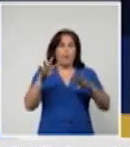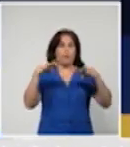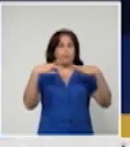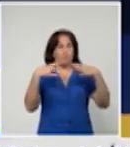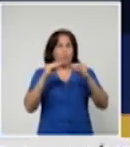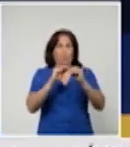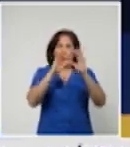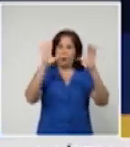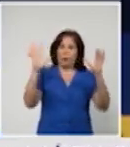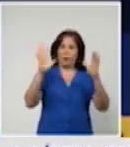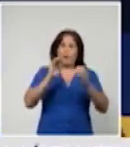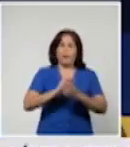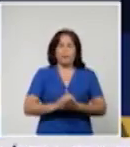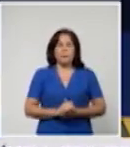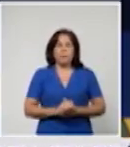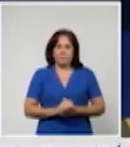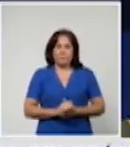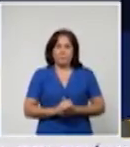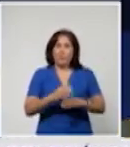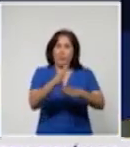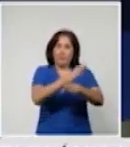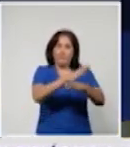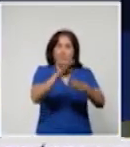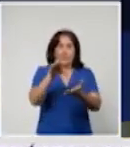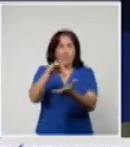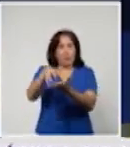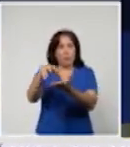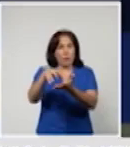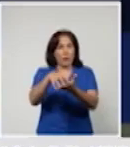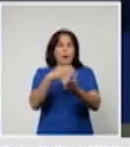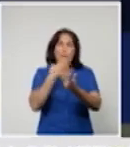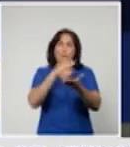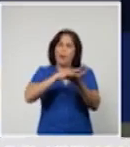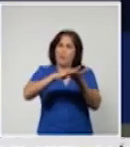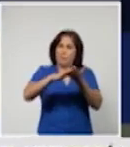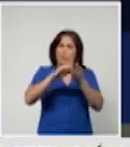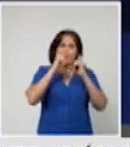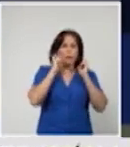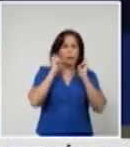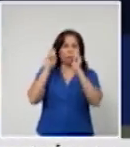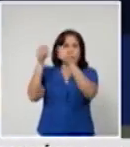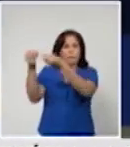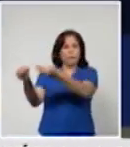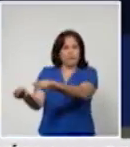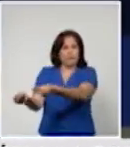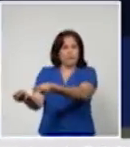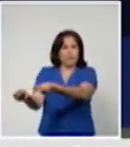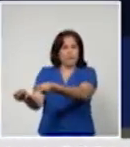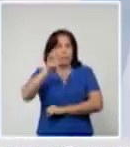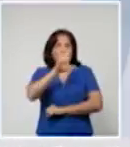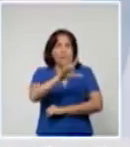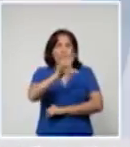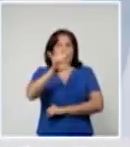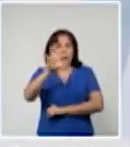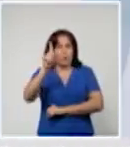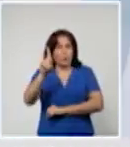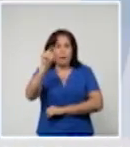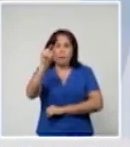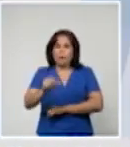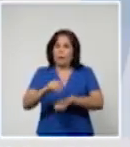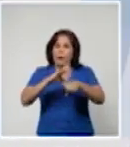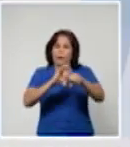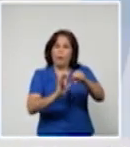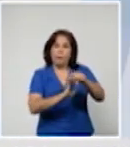those following us from different places. Excuse me while I remove my face mask.